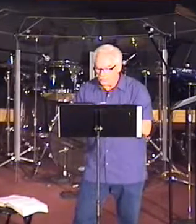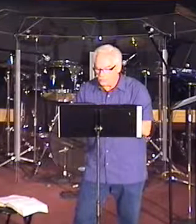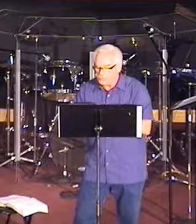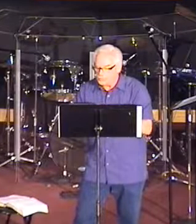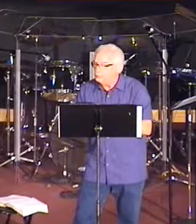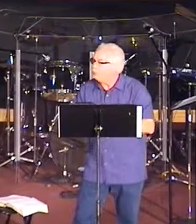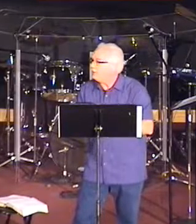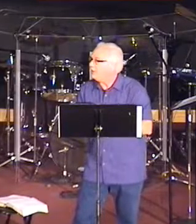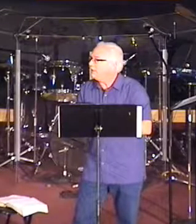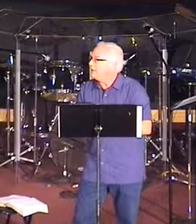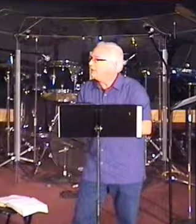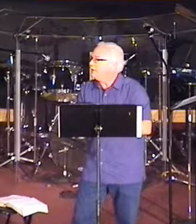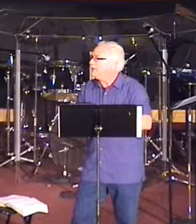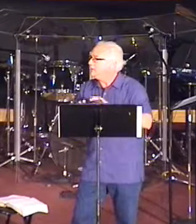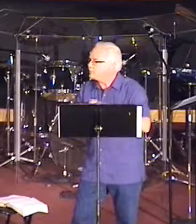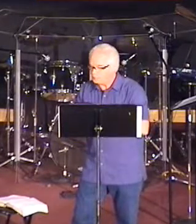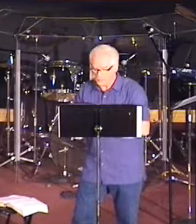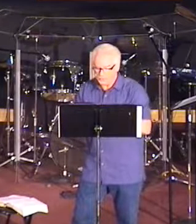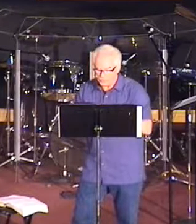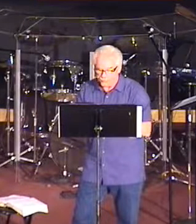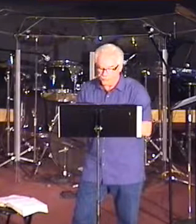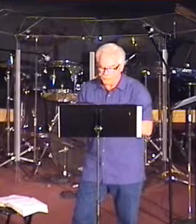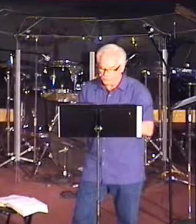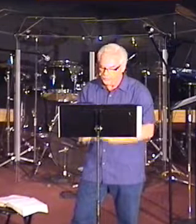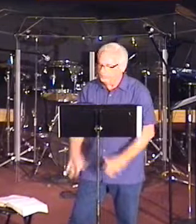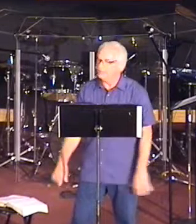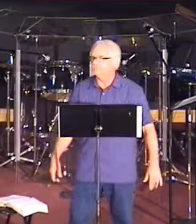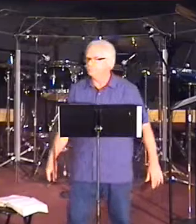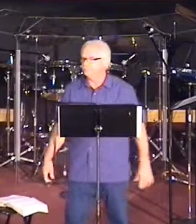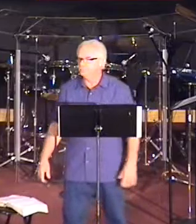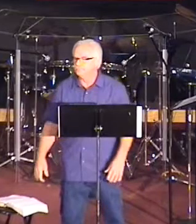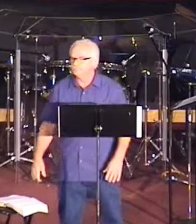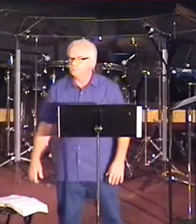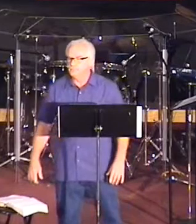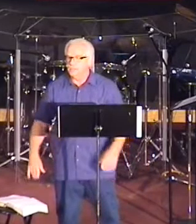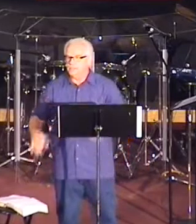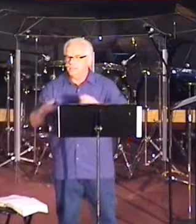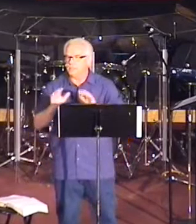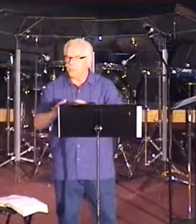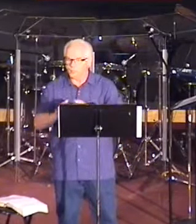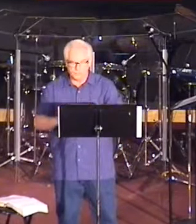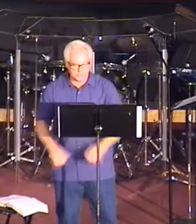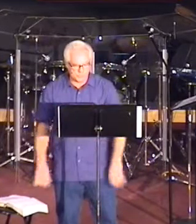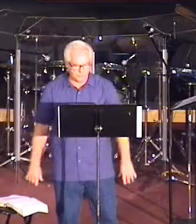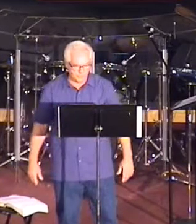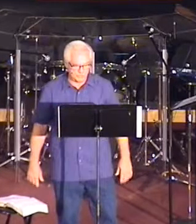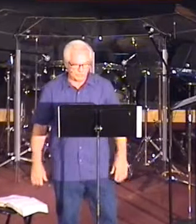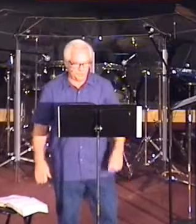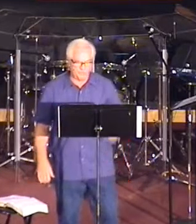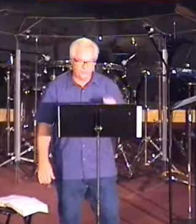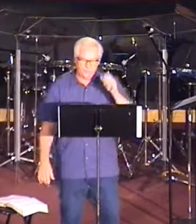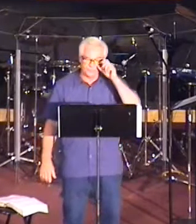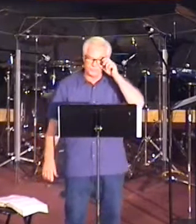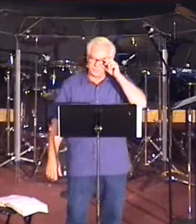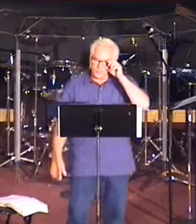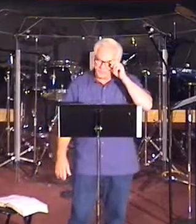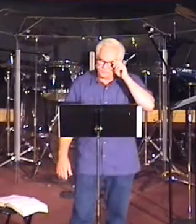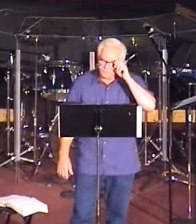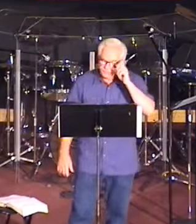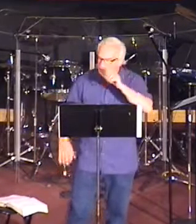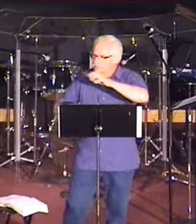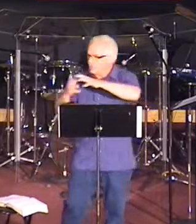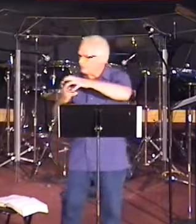God wants you to be in His Spirit and walking with Him. In the prodigal son in Luke chapter 15, verse